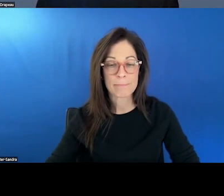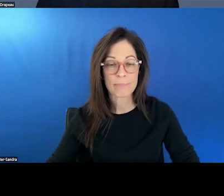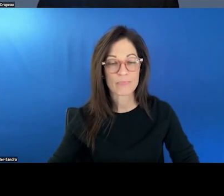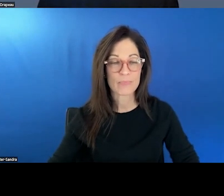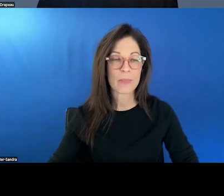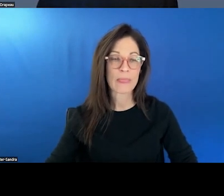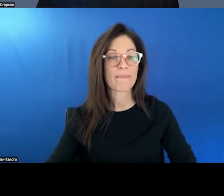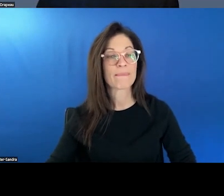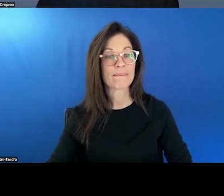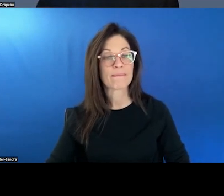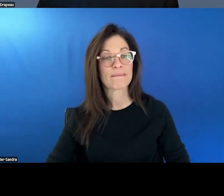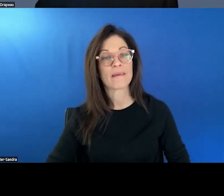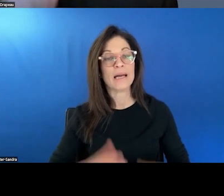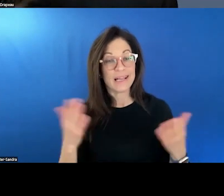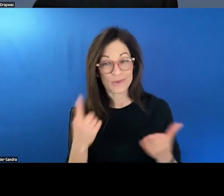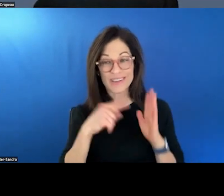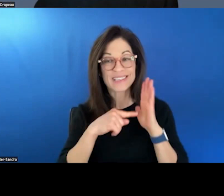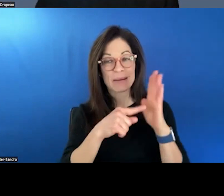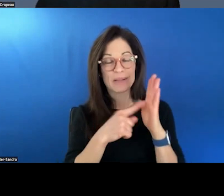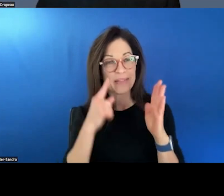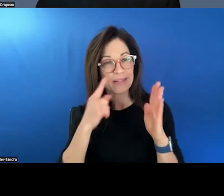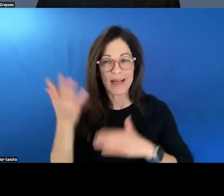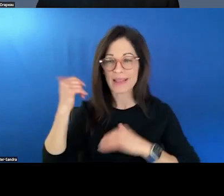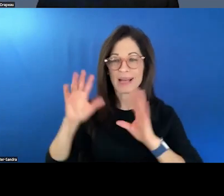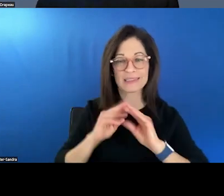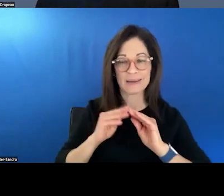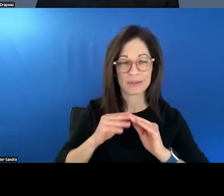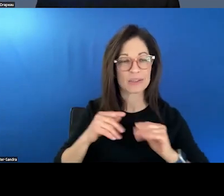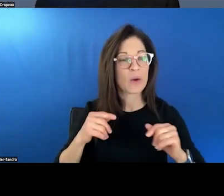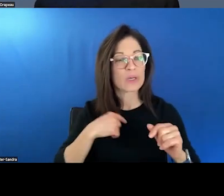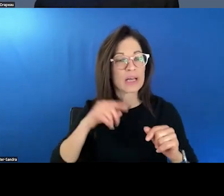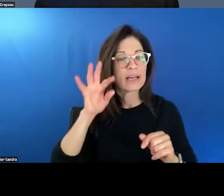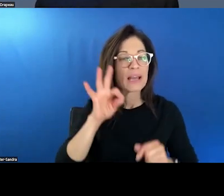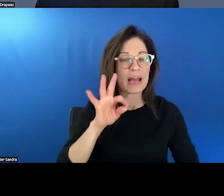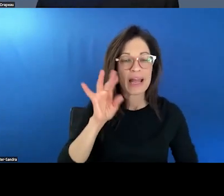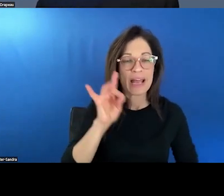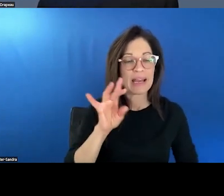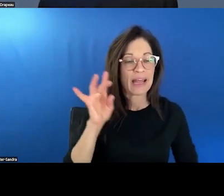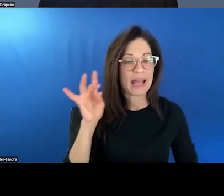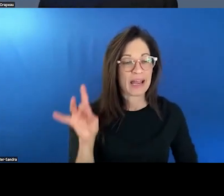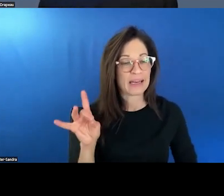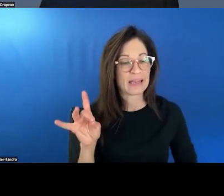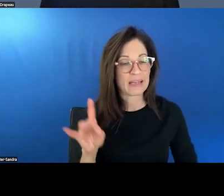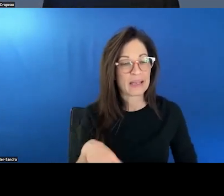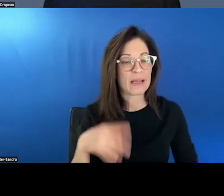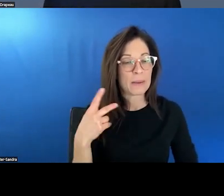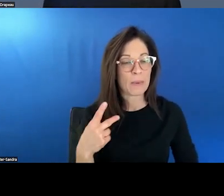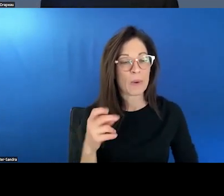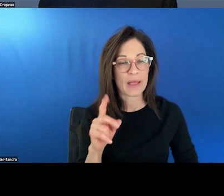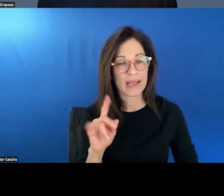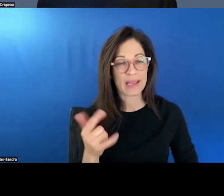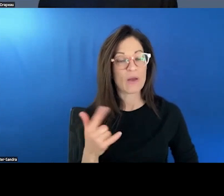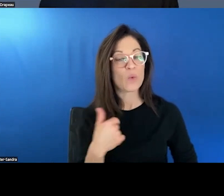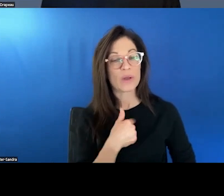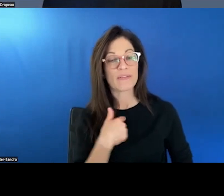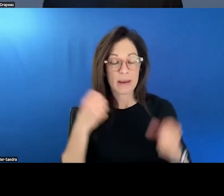And here is an example. I think the last session we met was 9-day polling. So we have a number of unique speakers that have been on the